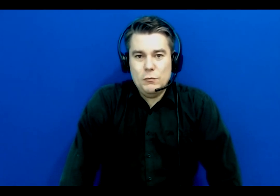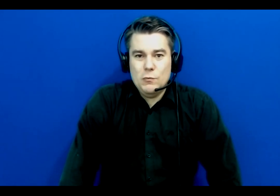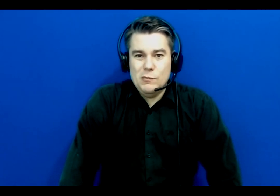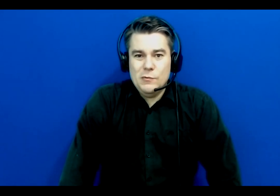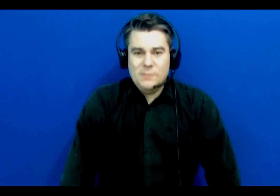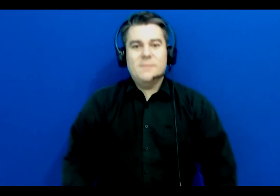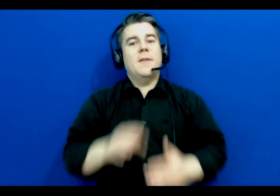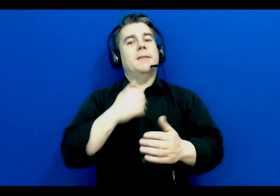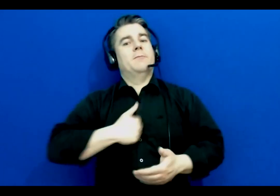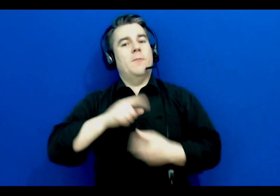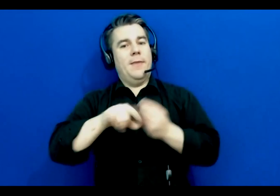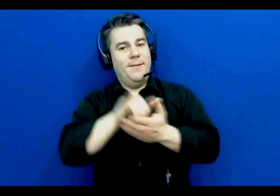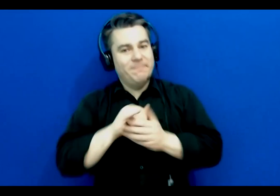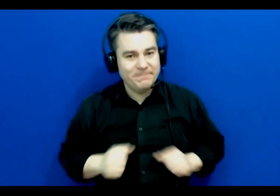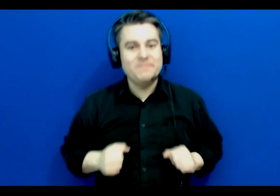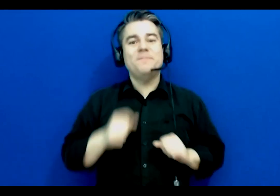Sorry about that. Okay.